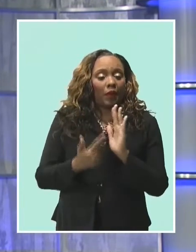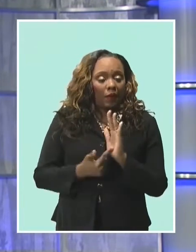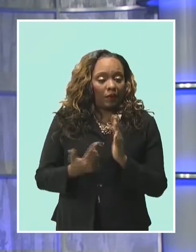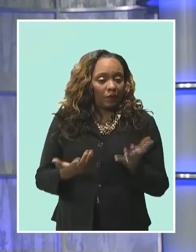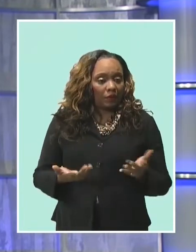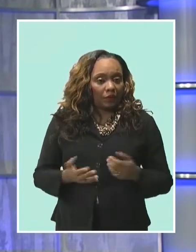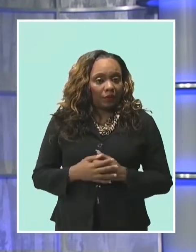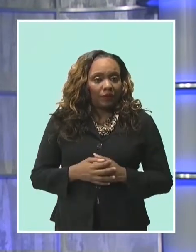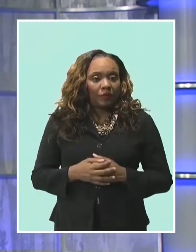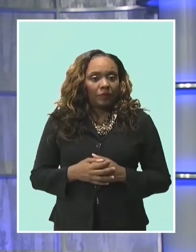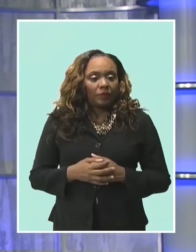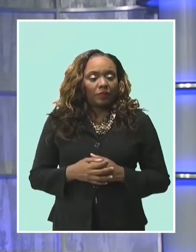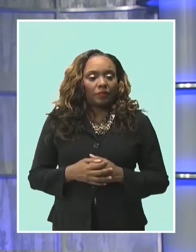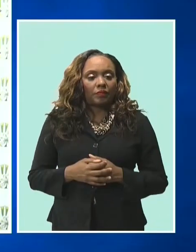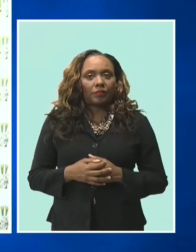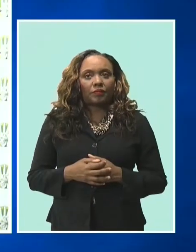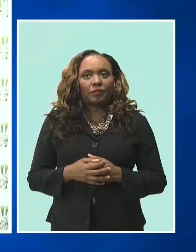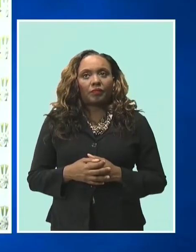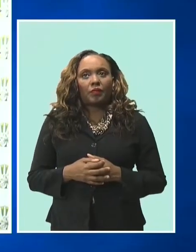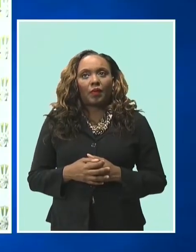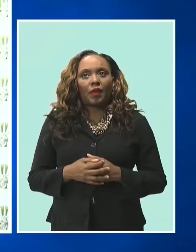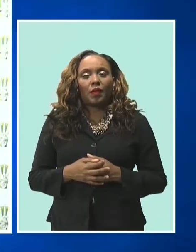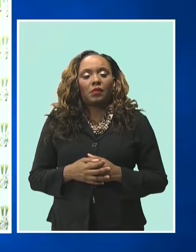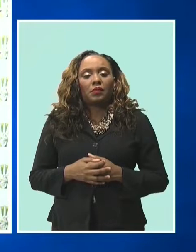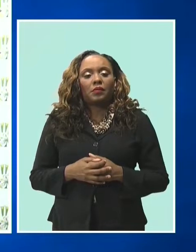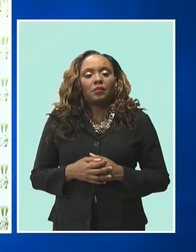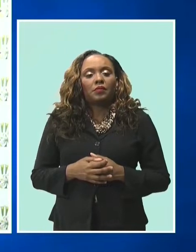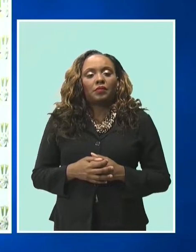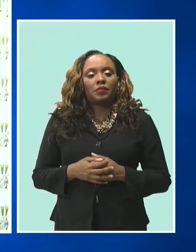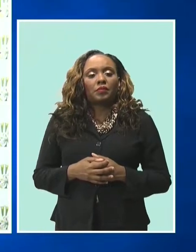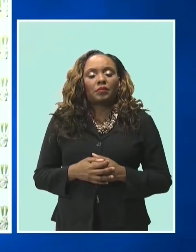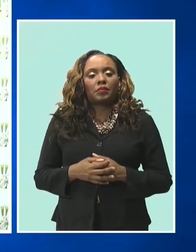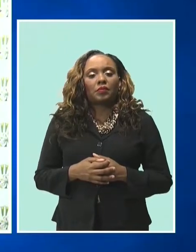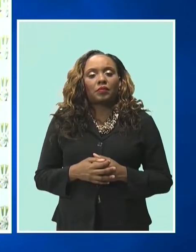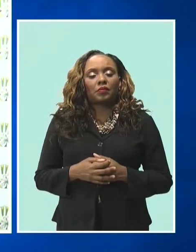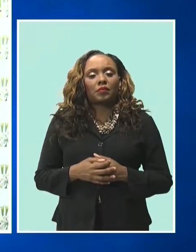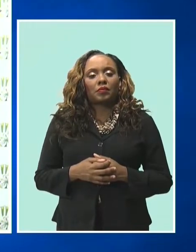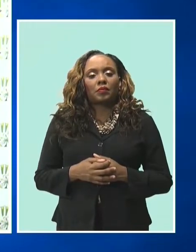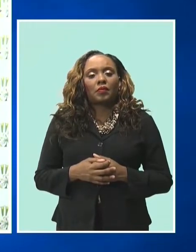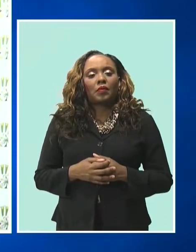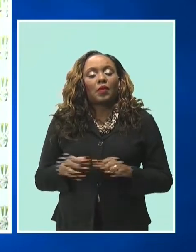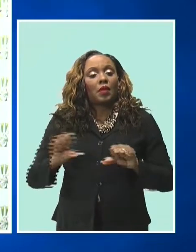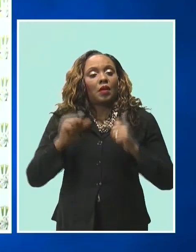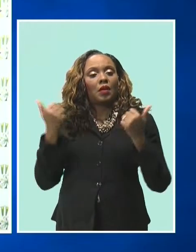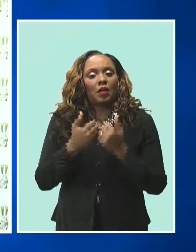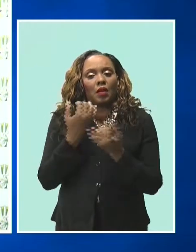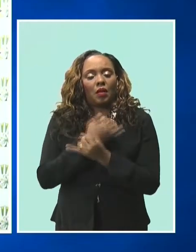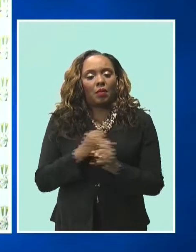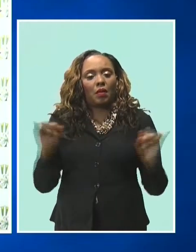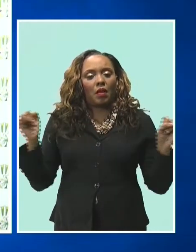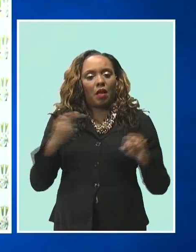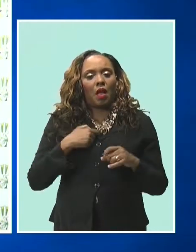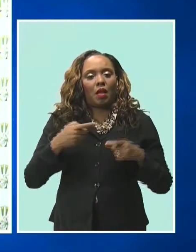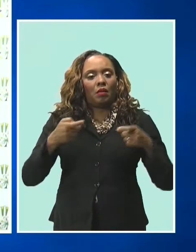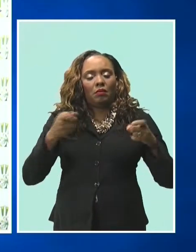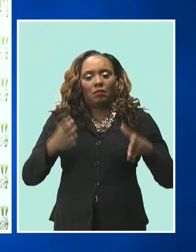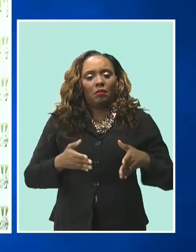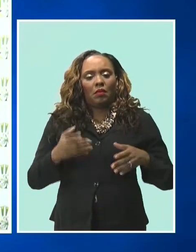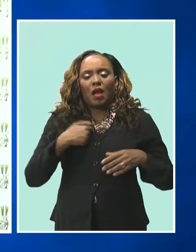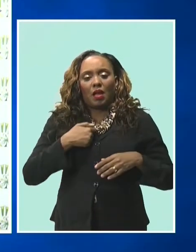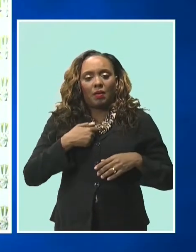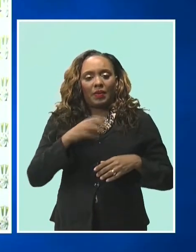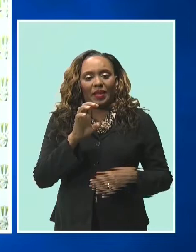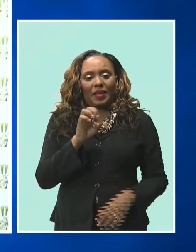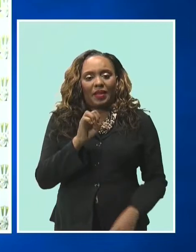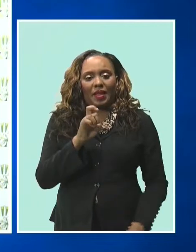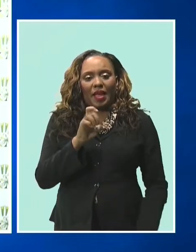country. GCOM is an independent constitutional agency over which I and the executive have no control.